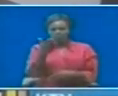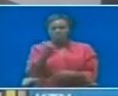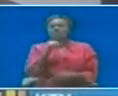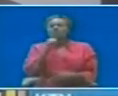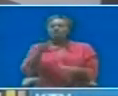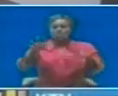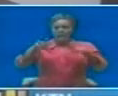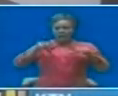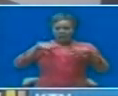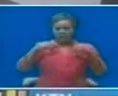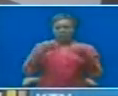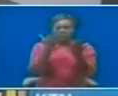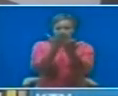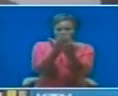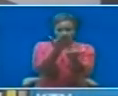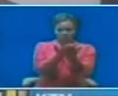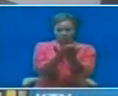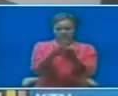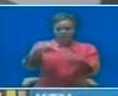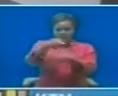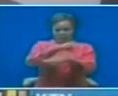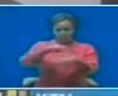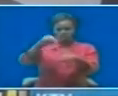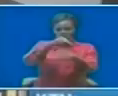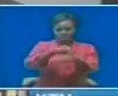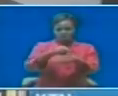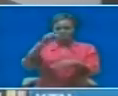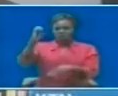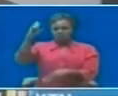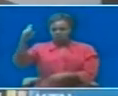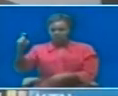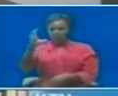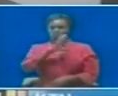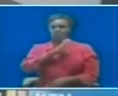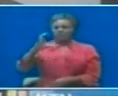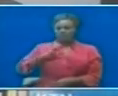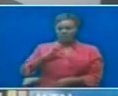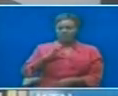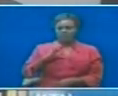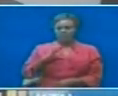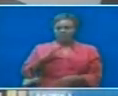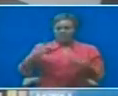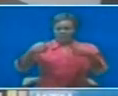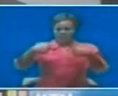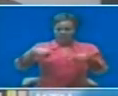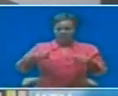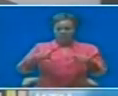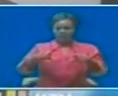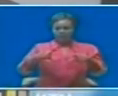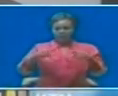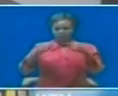accept the proposal of the National Executive Committee. Let us bury our